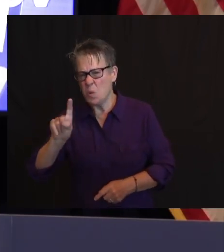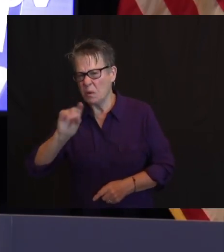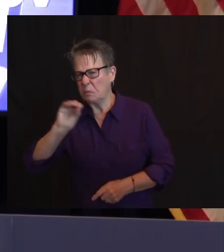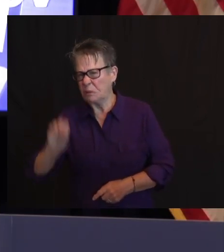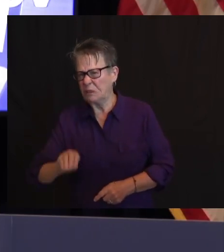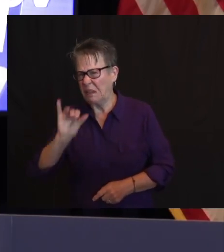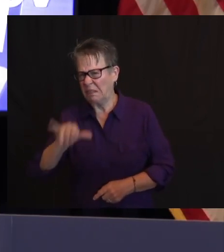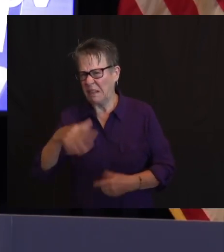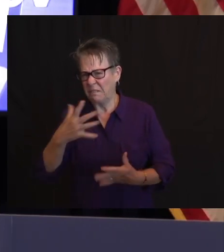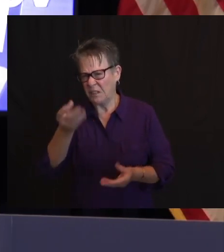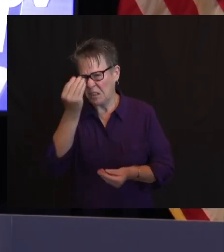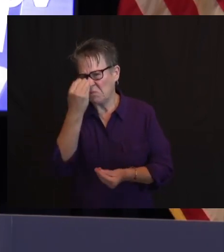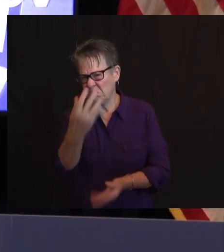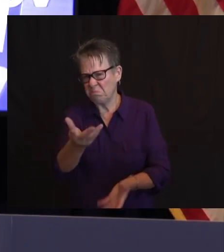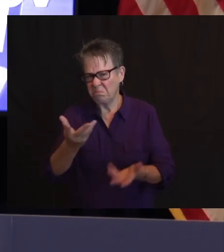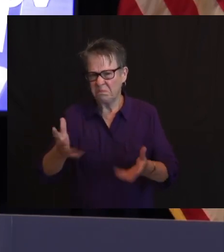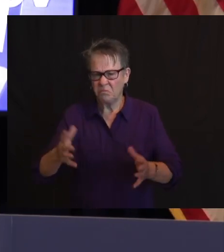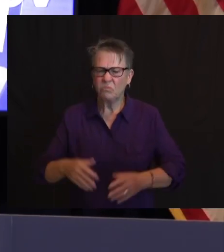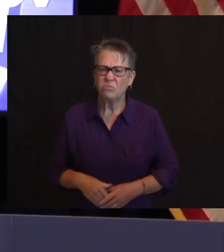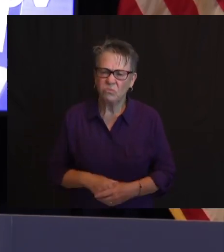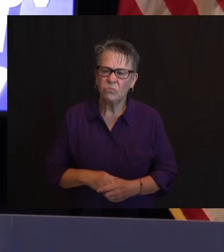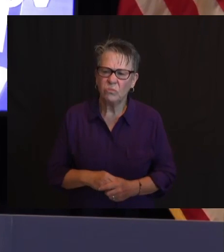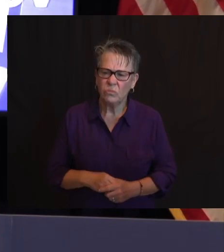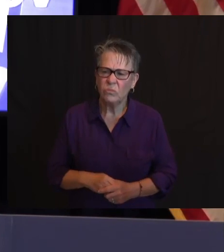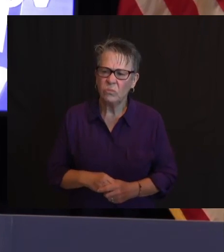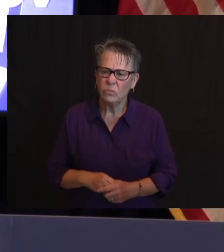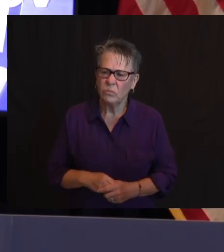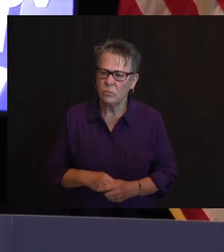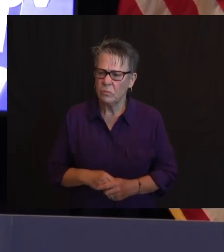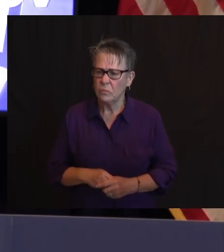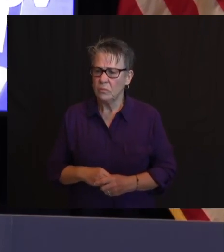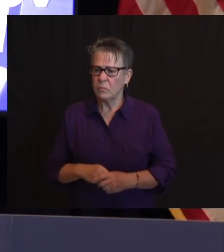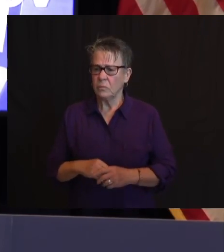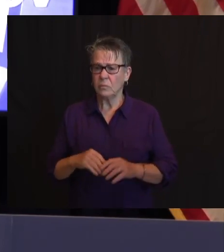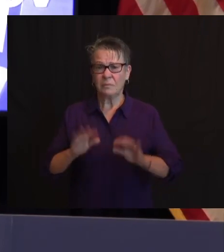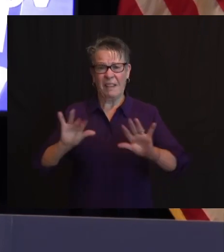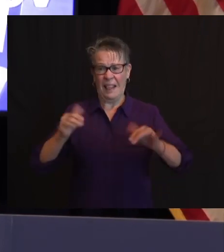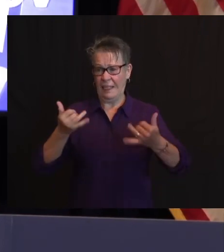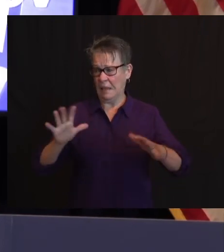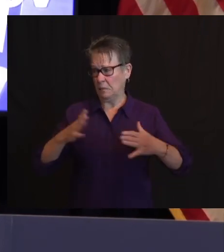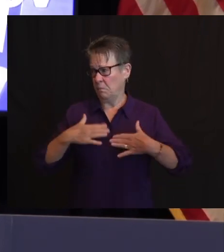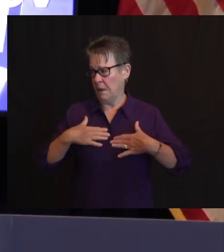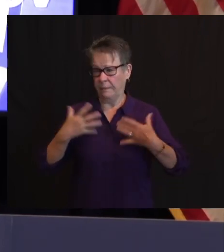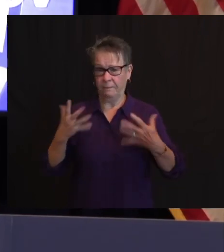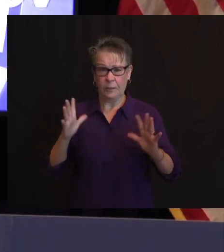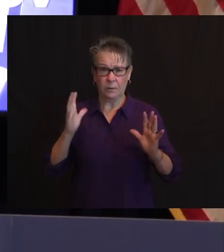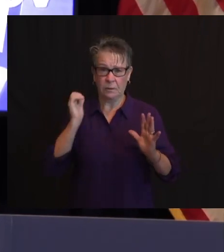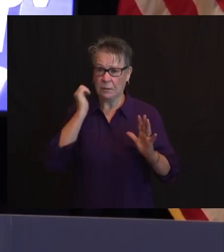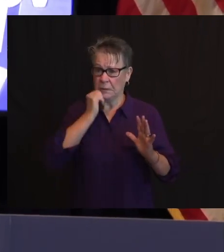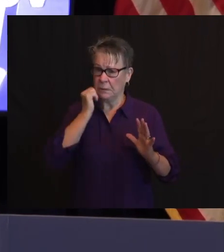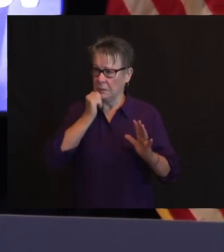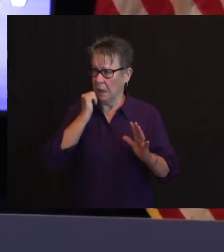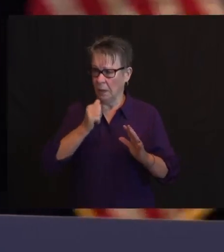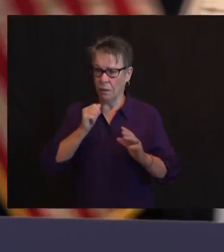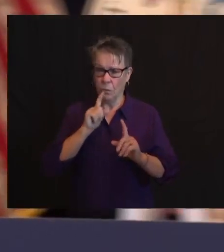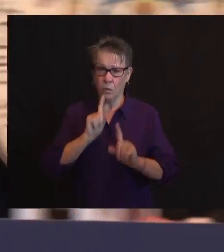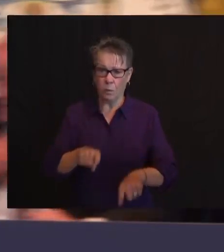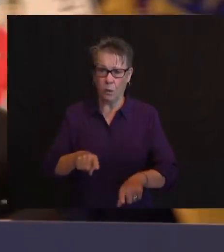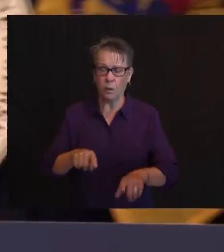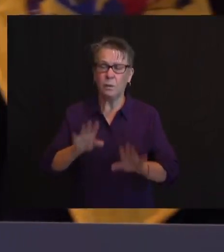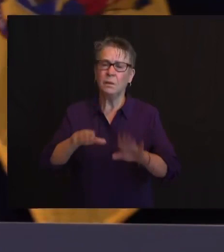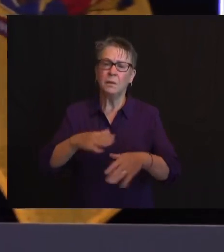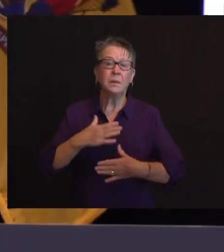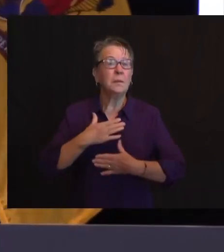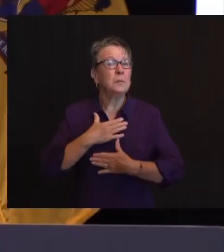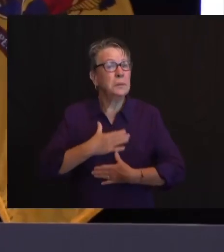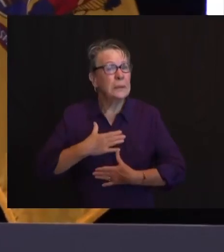daily update. Stay safe, and remember, for each other, for us all, please take the call. Thank you. Judy, thank